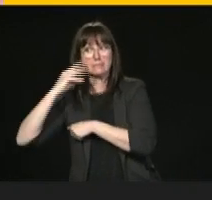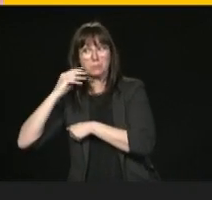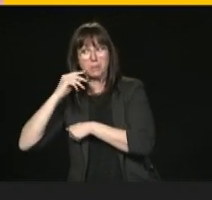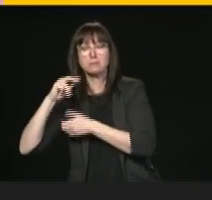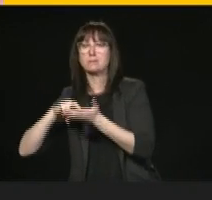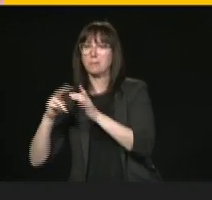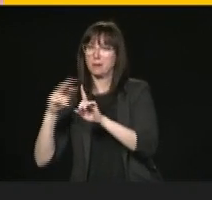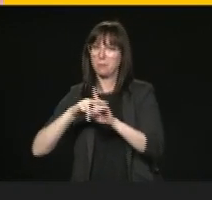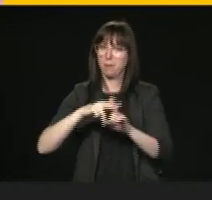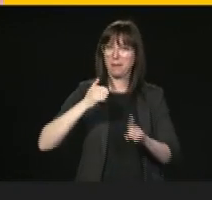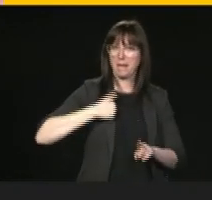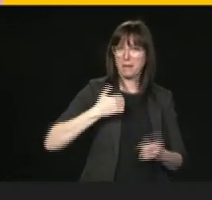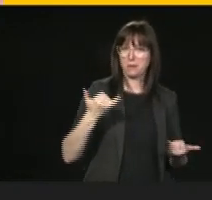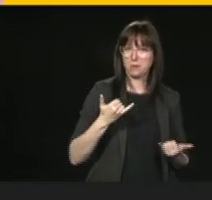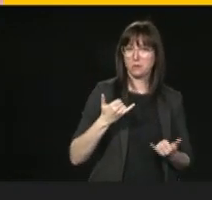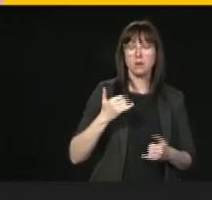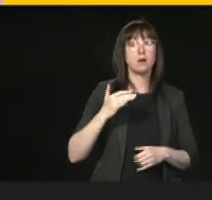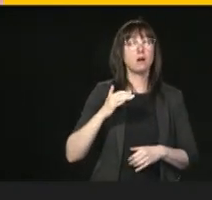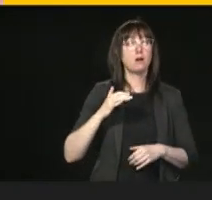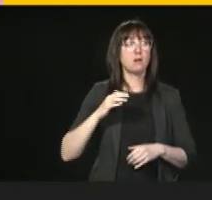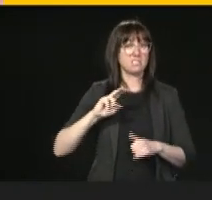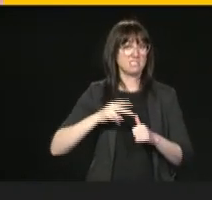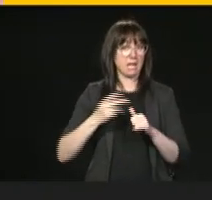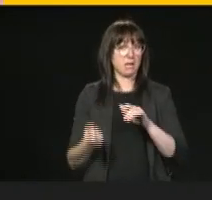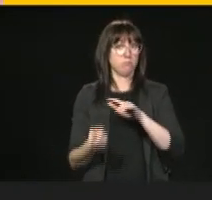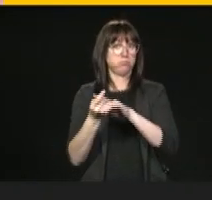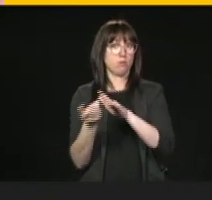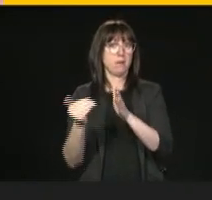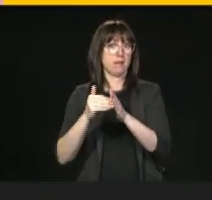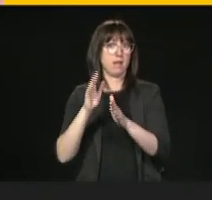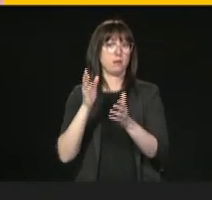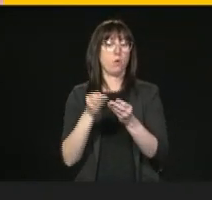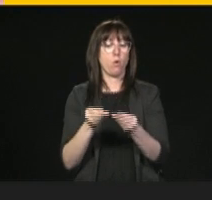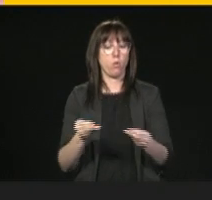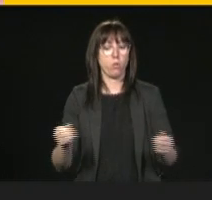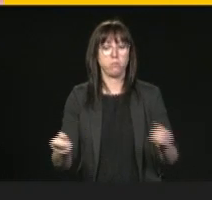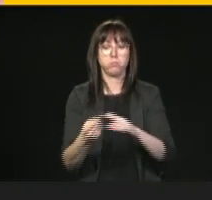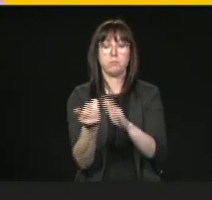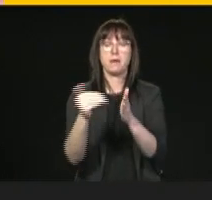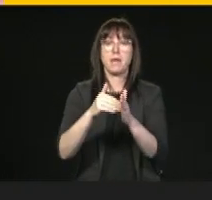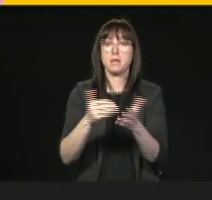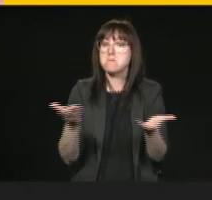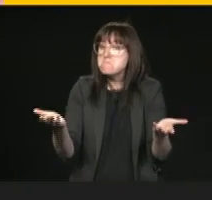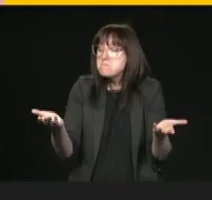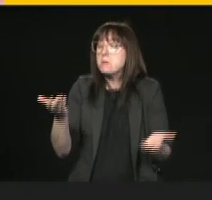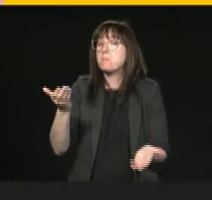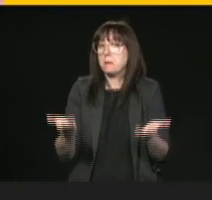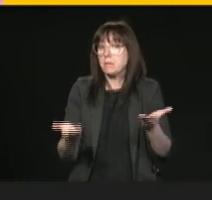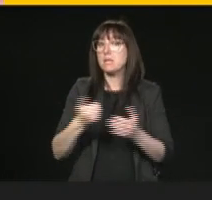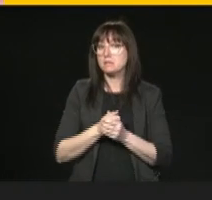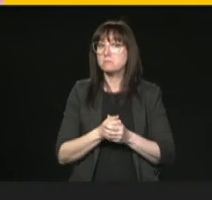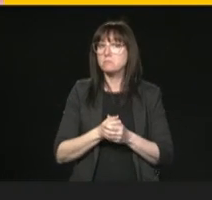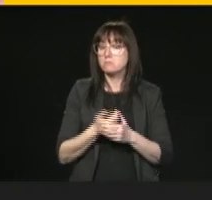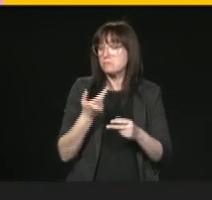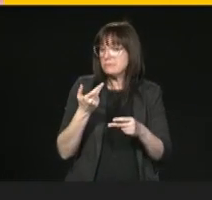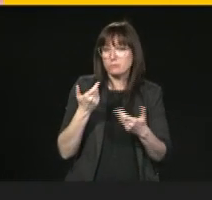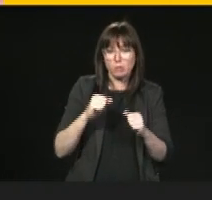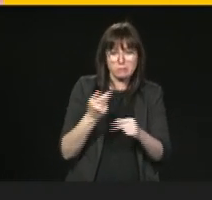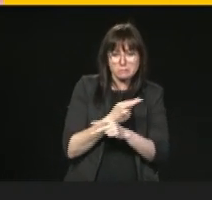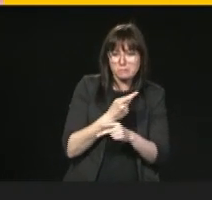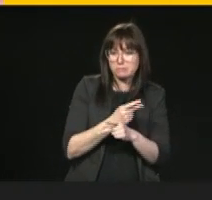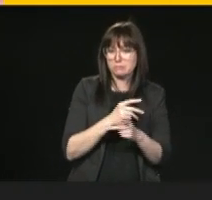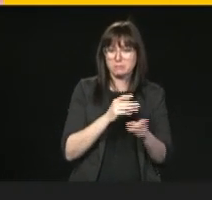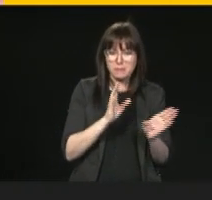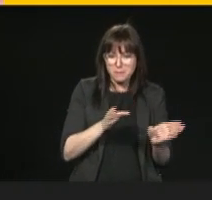knows? I think Dr. Tam mentioned it. I would agree with her. We're looking at all possibilities and planning for all potential scenarios.